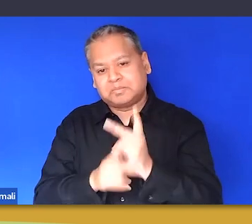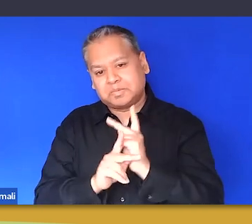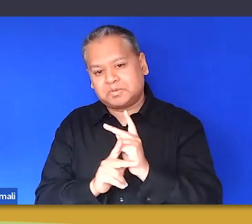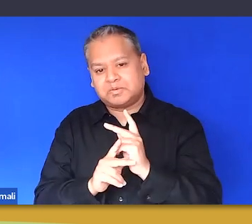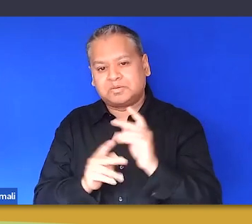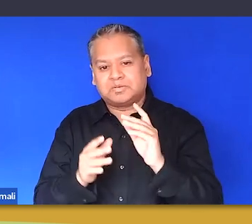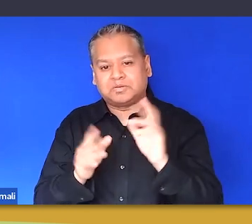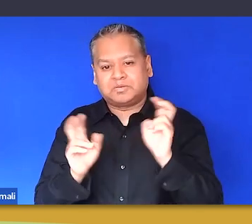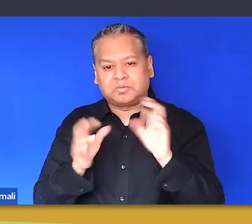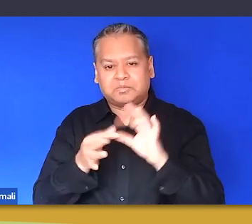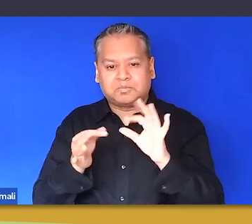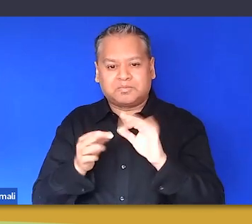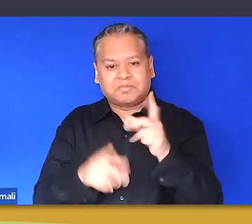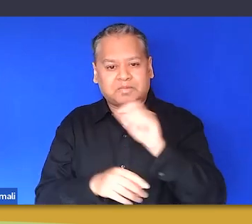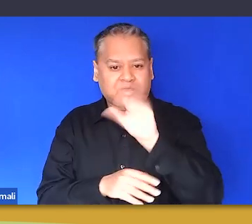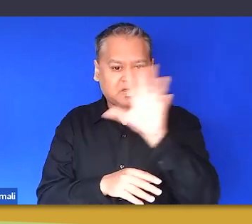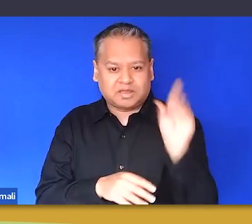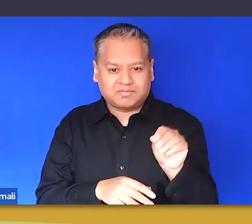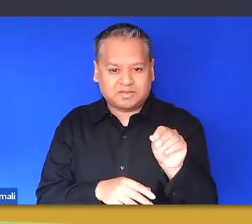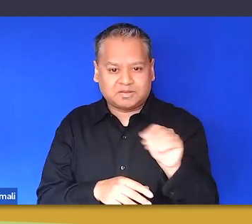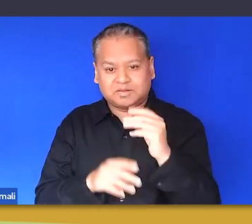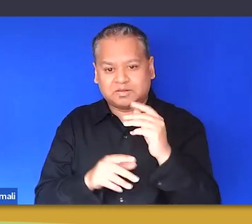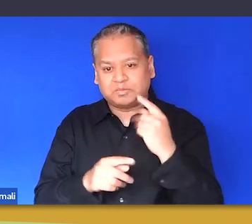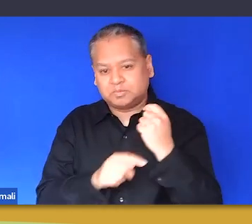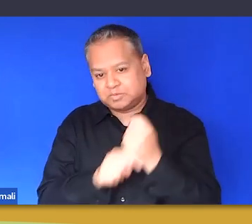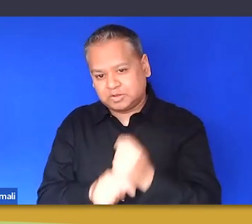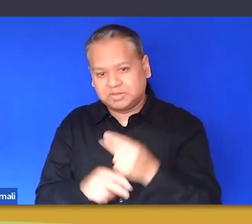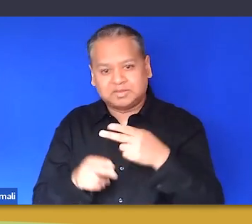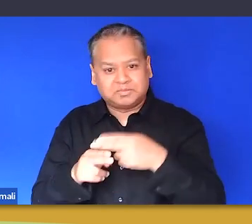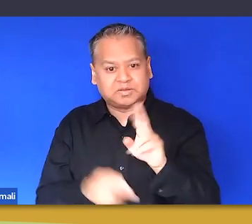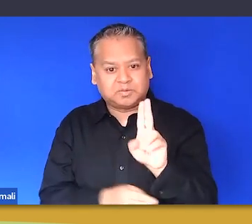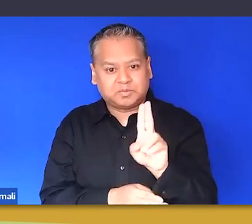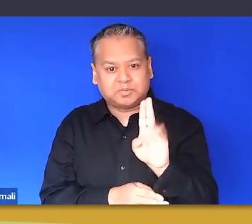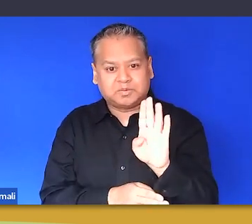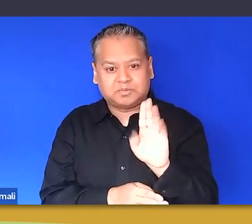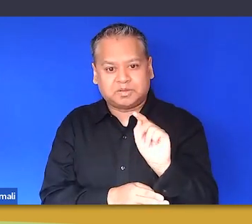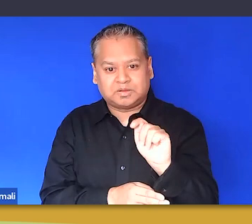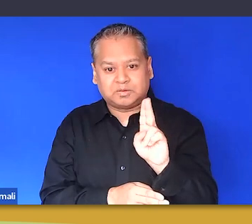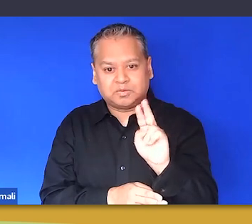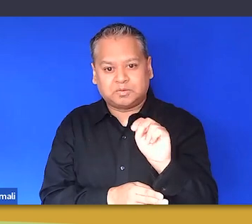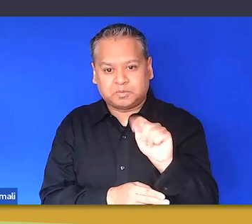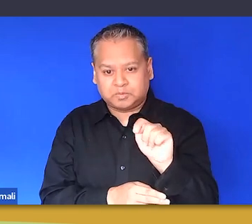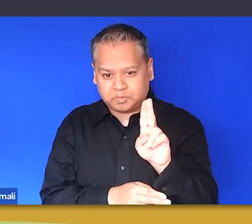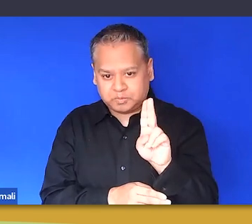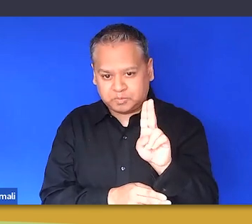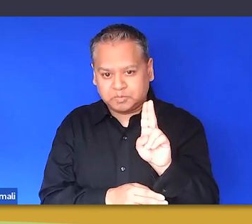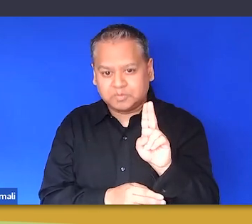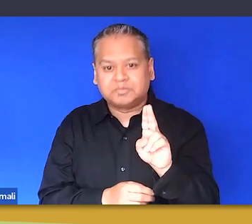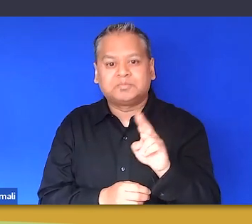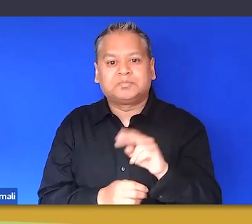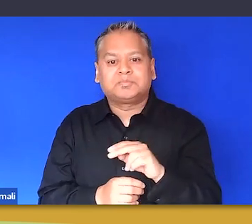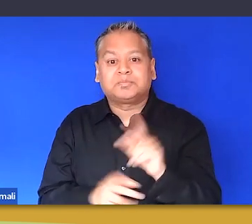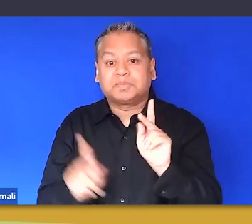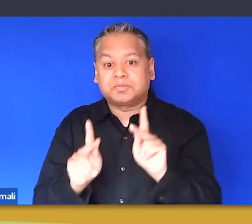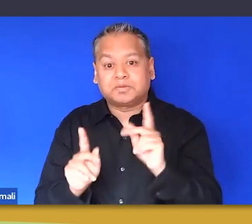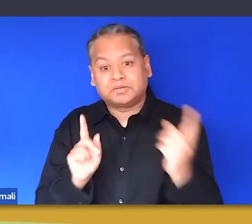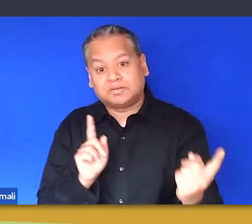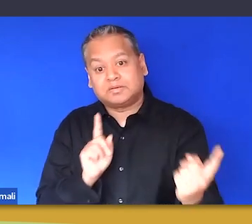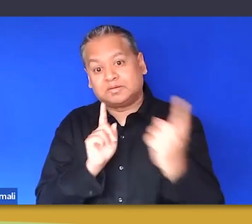oneness. Umuntu, ngumuntu, ngabantu, meaning I am because you